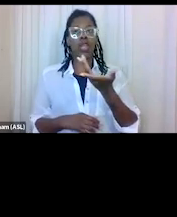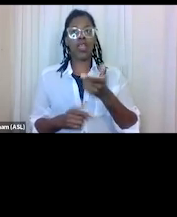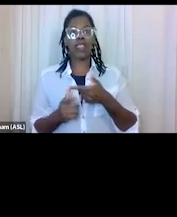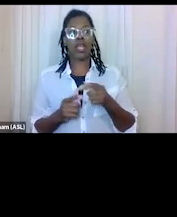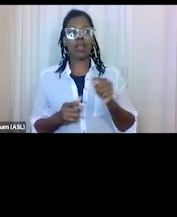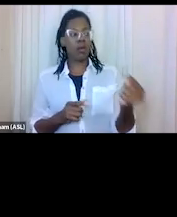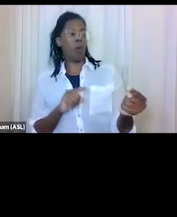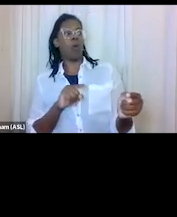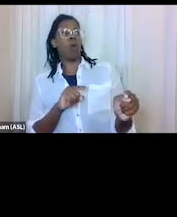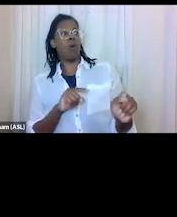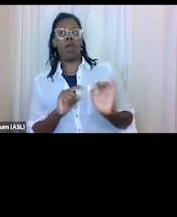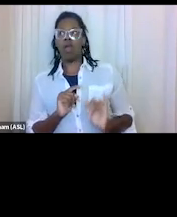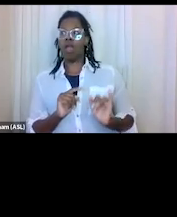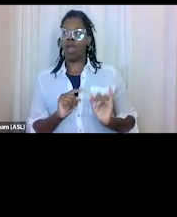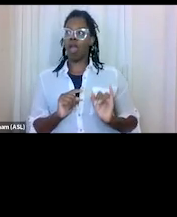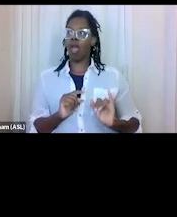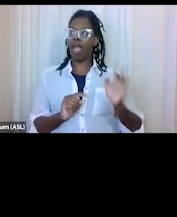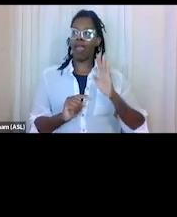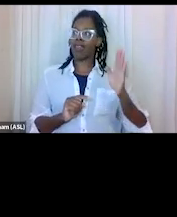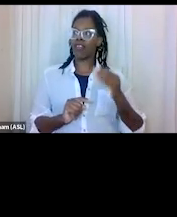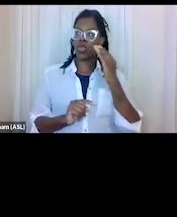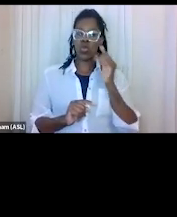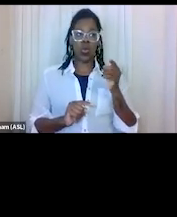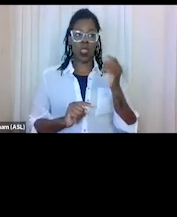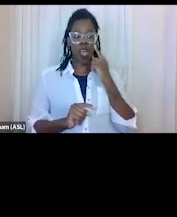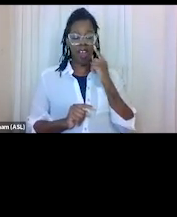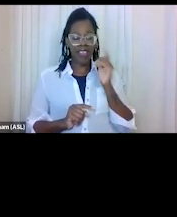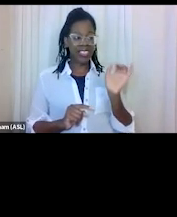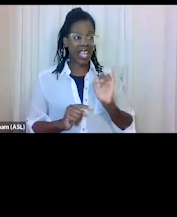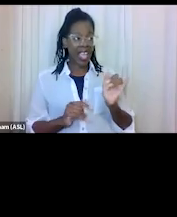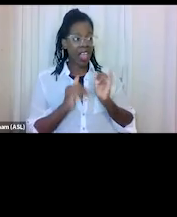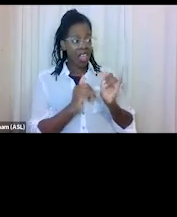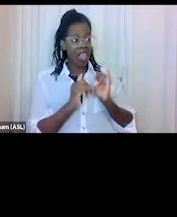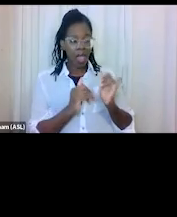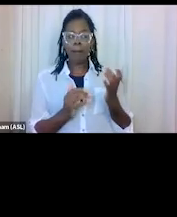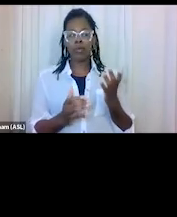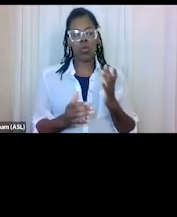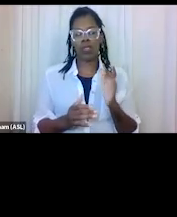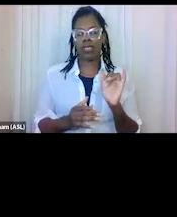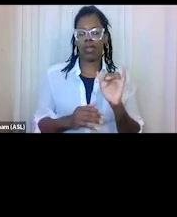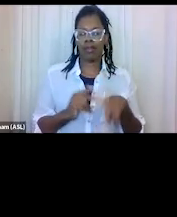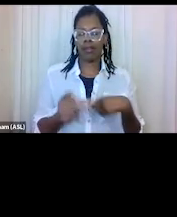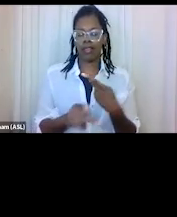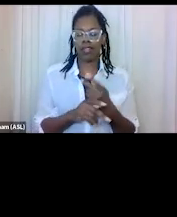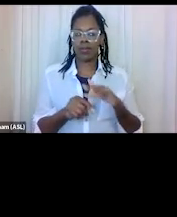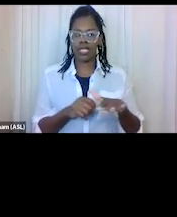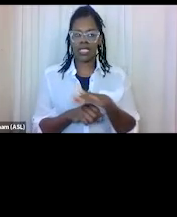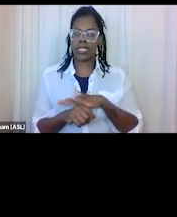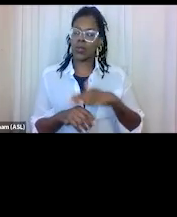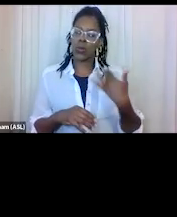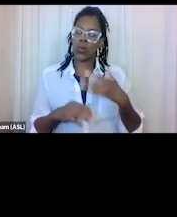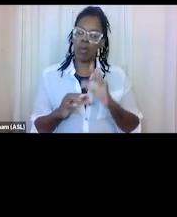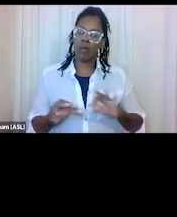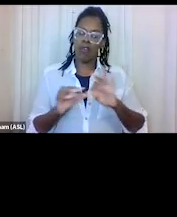I didn't know anybody else thought that way. I didn't know anybody felt that way. So those community and group spaces are really important for